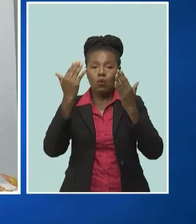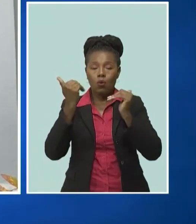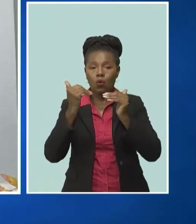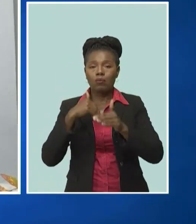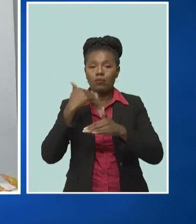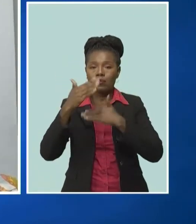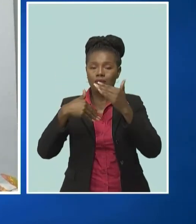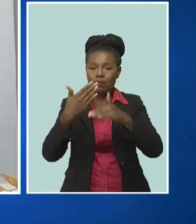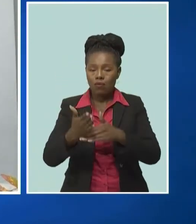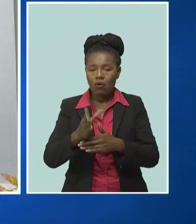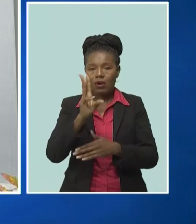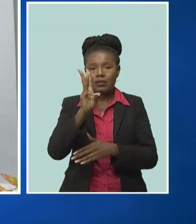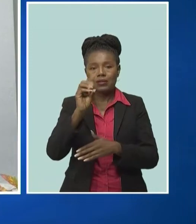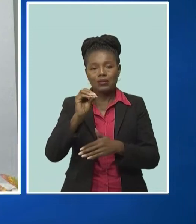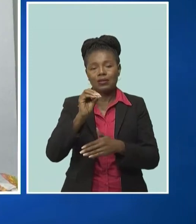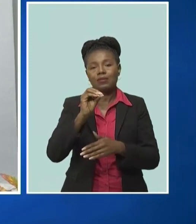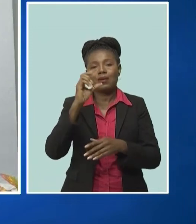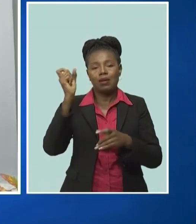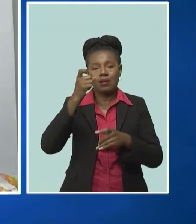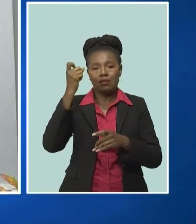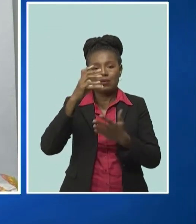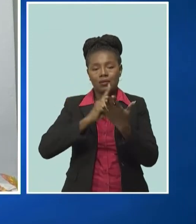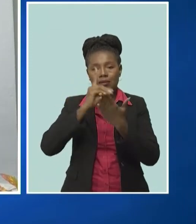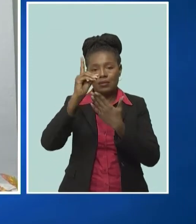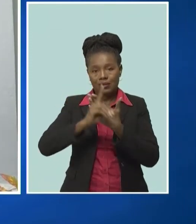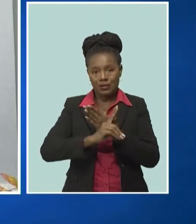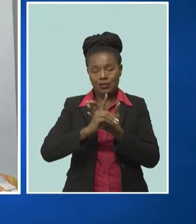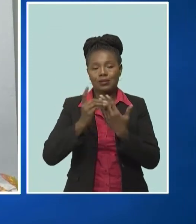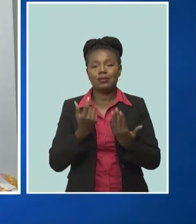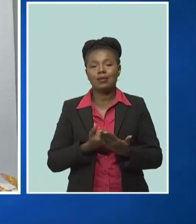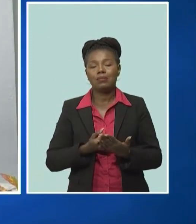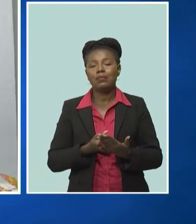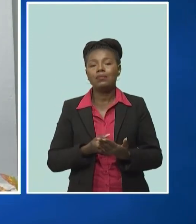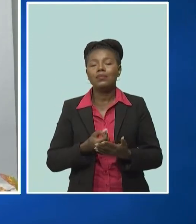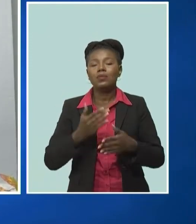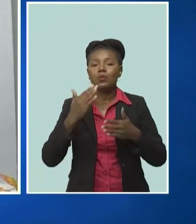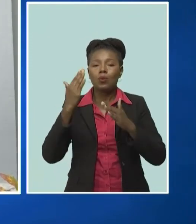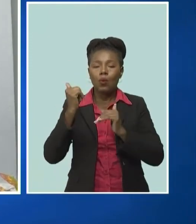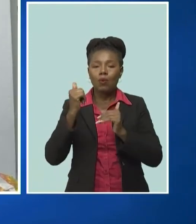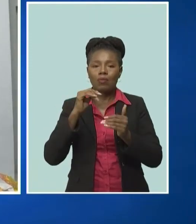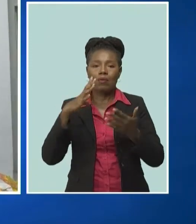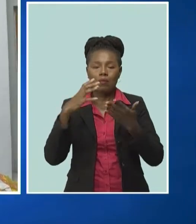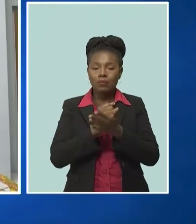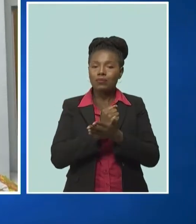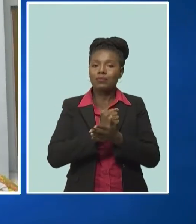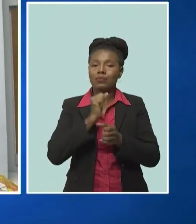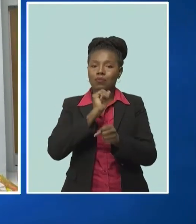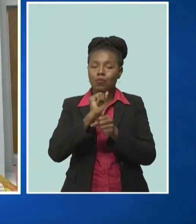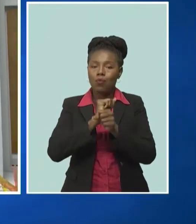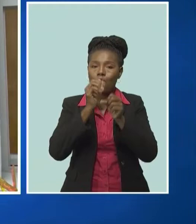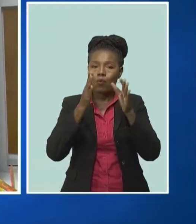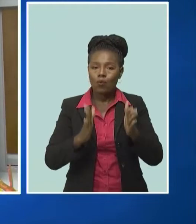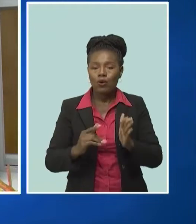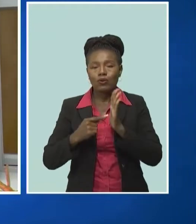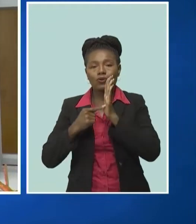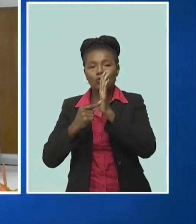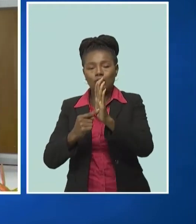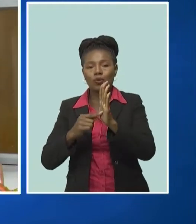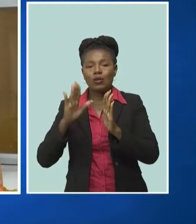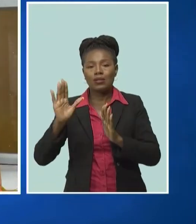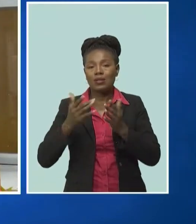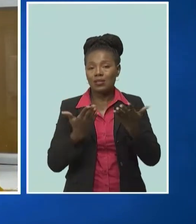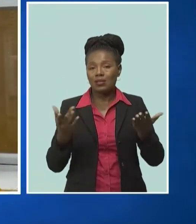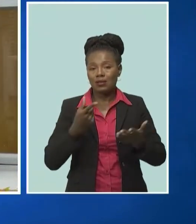CBC celebrating its 60th anniversary in December, so you're definitely going to see more opportunities for staff to come out and showcase the things that they do on the